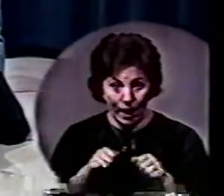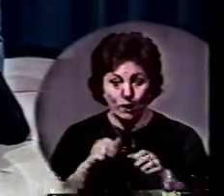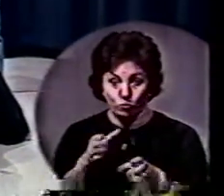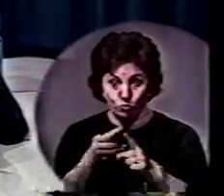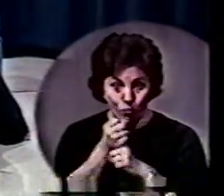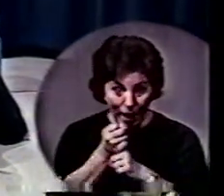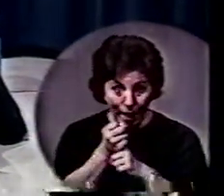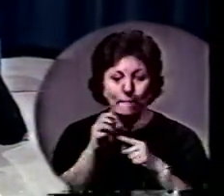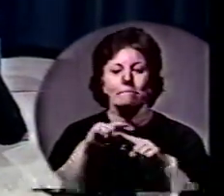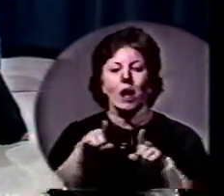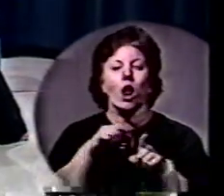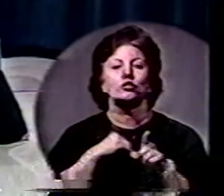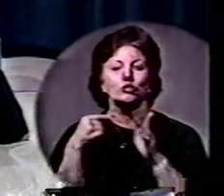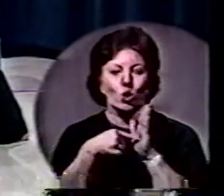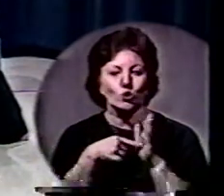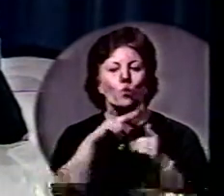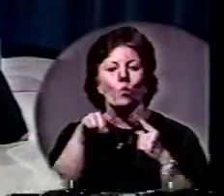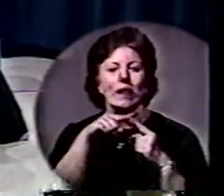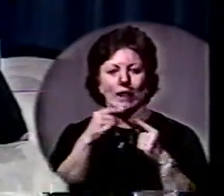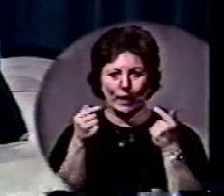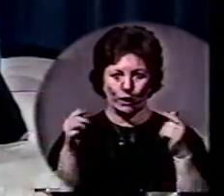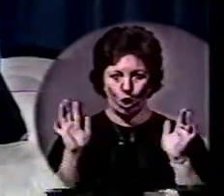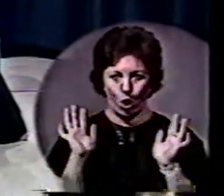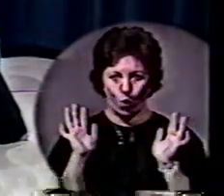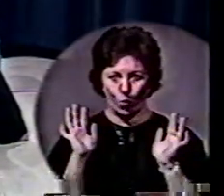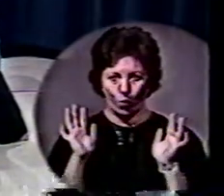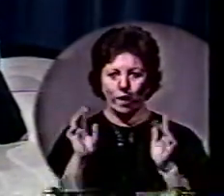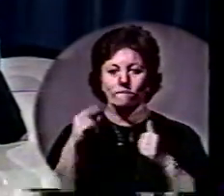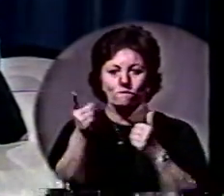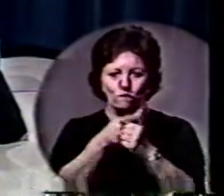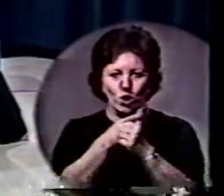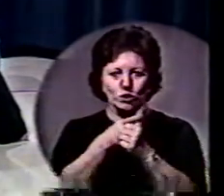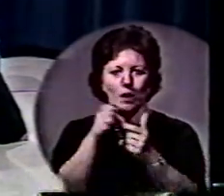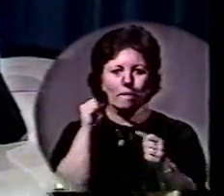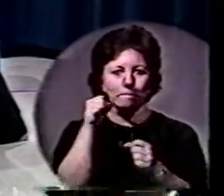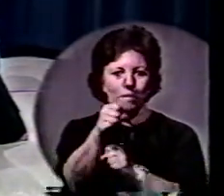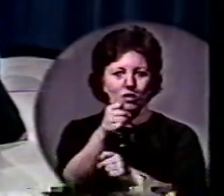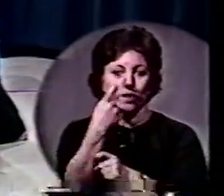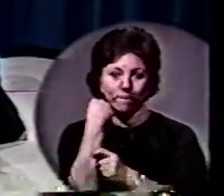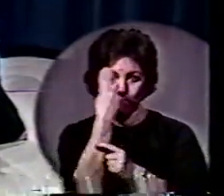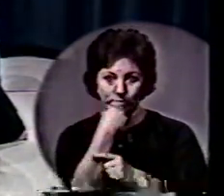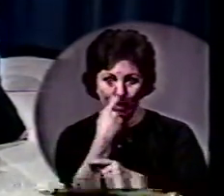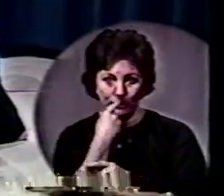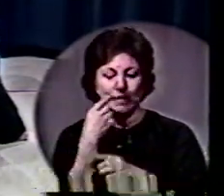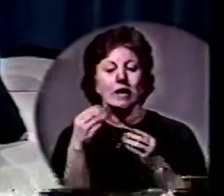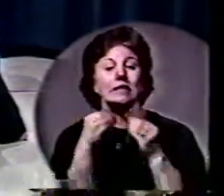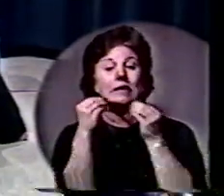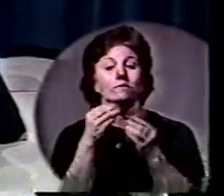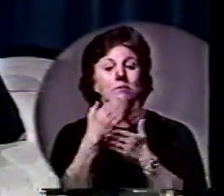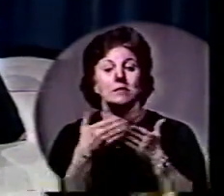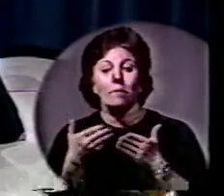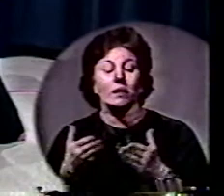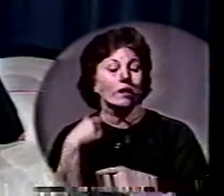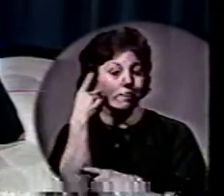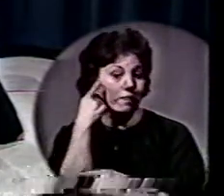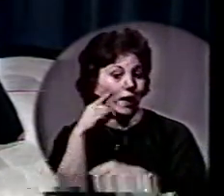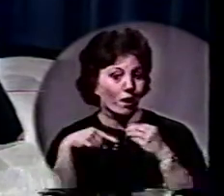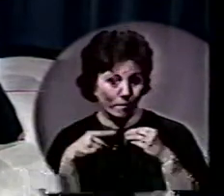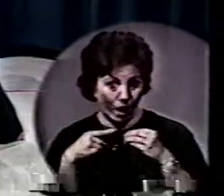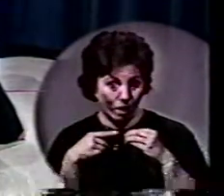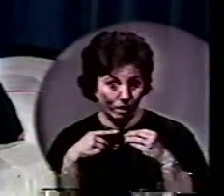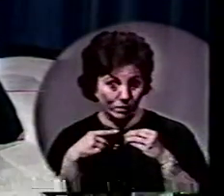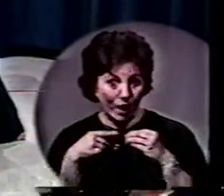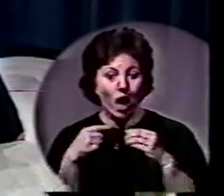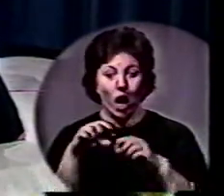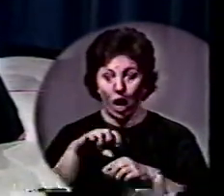you when you let go. Now what I'm going to do is punch him to the face, giving him something else to think about besides